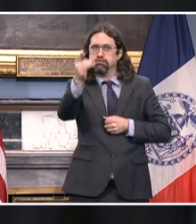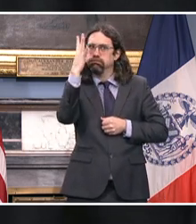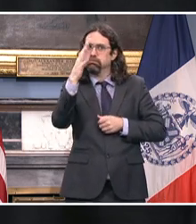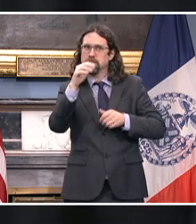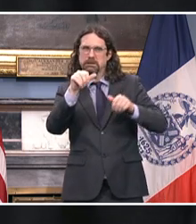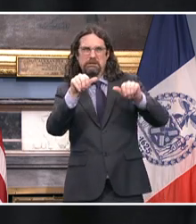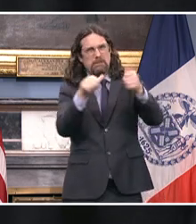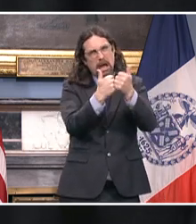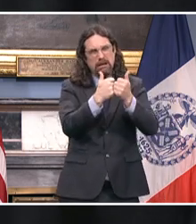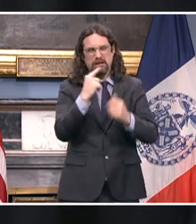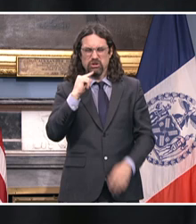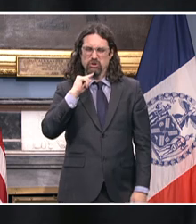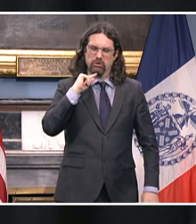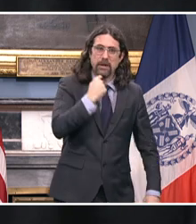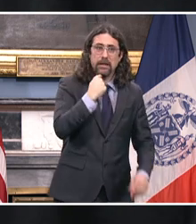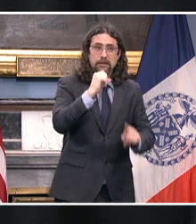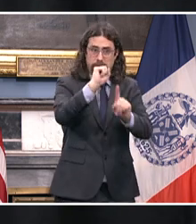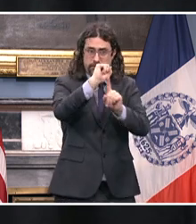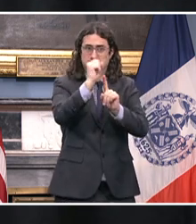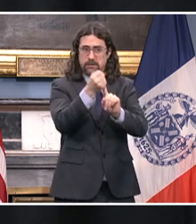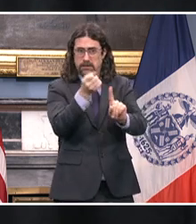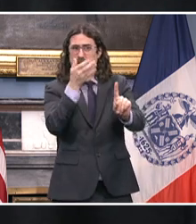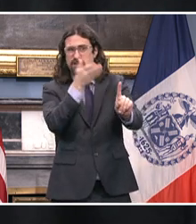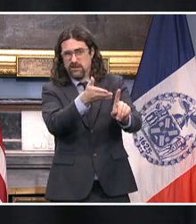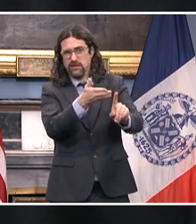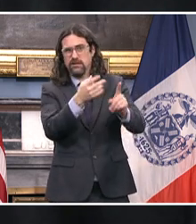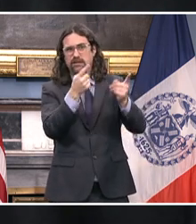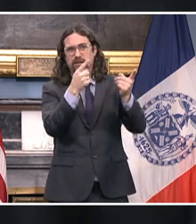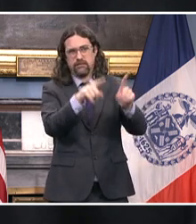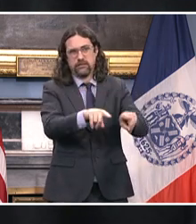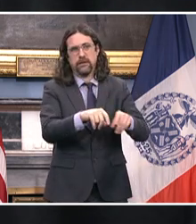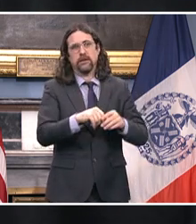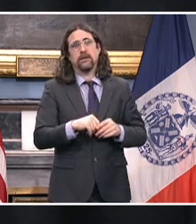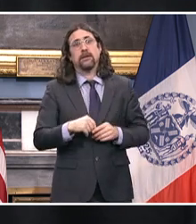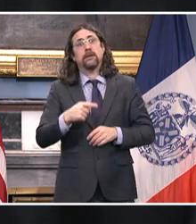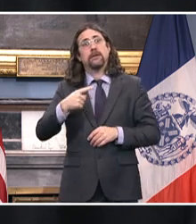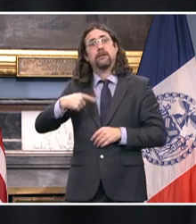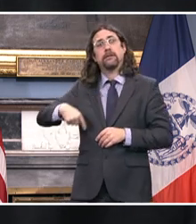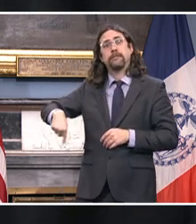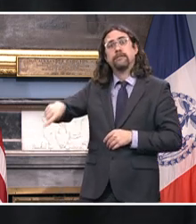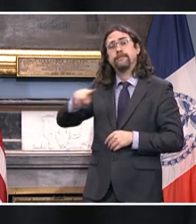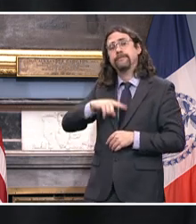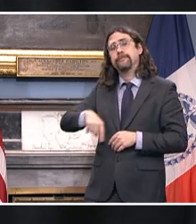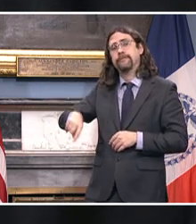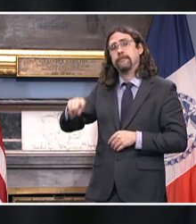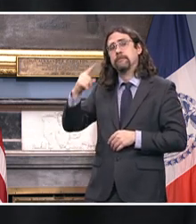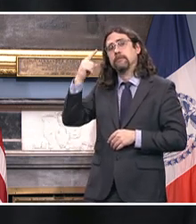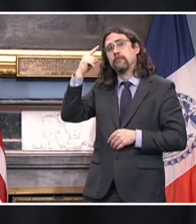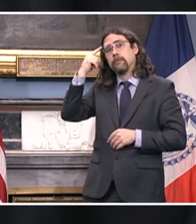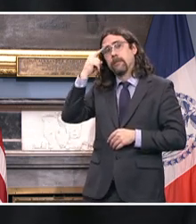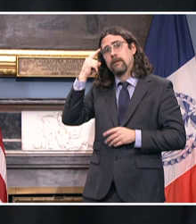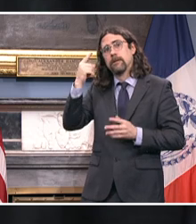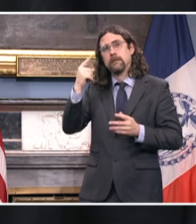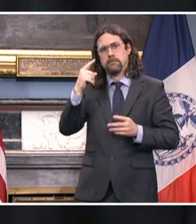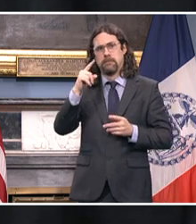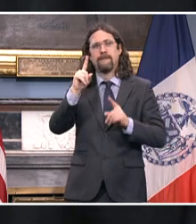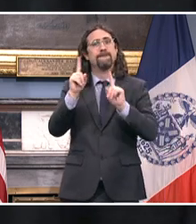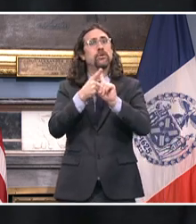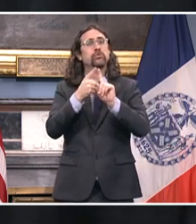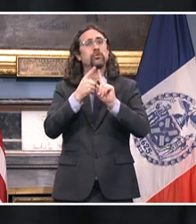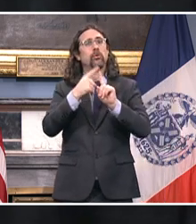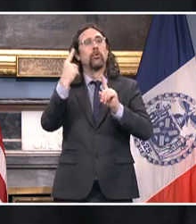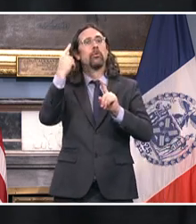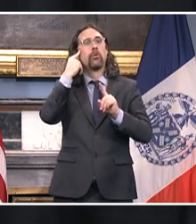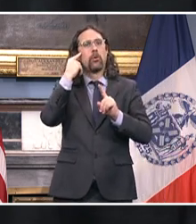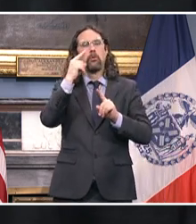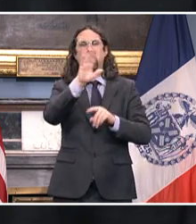affected. Sometimes a crisis is the great equalizer. Well, that's not true with the coronavirus. Yes, every community is